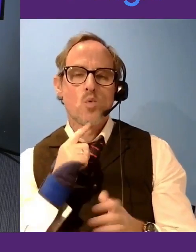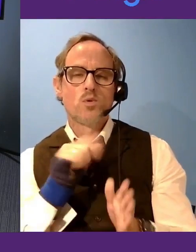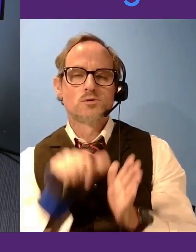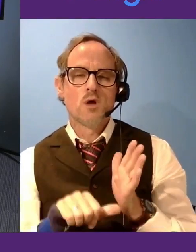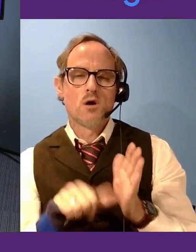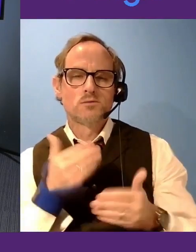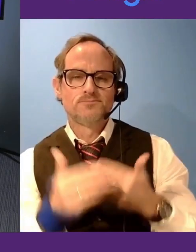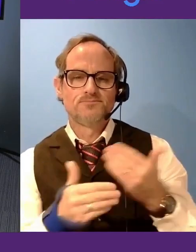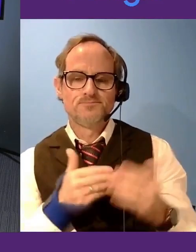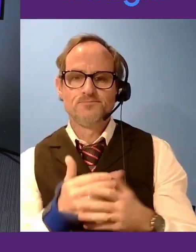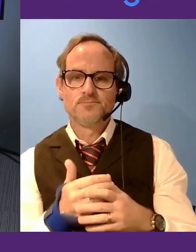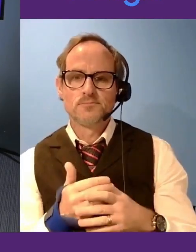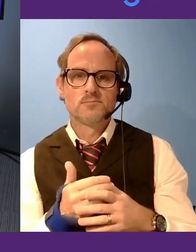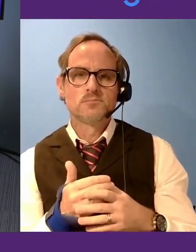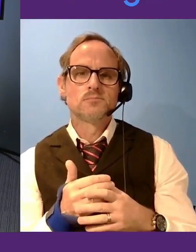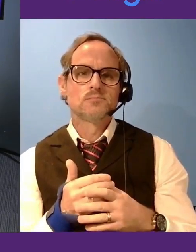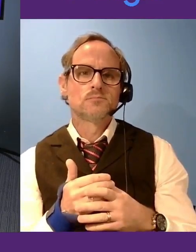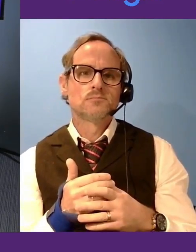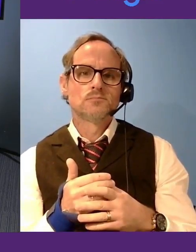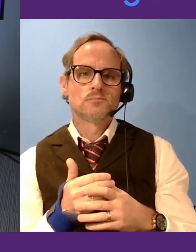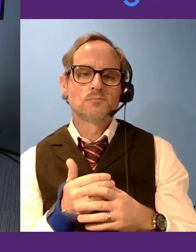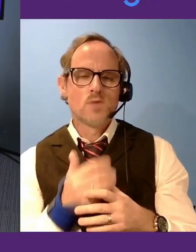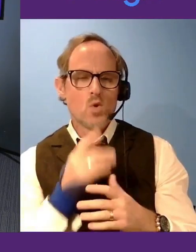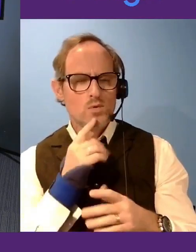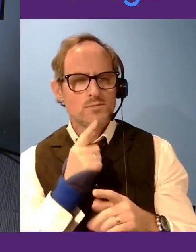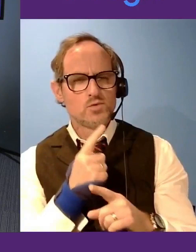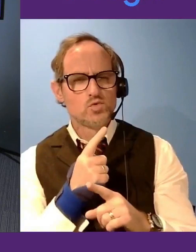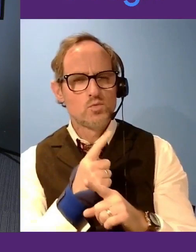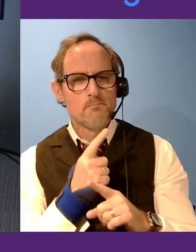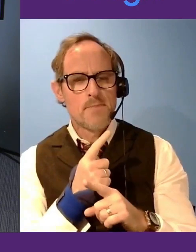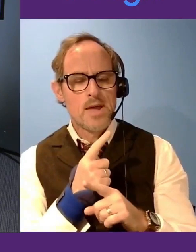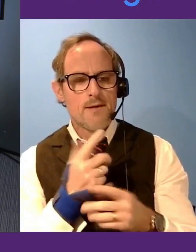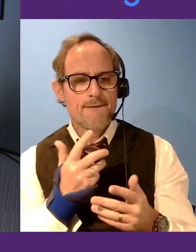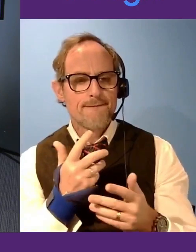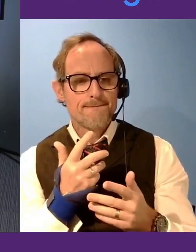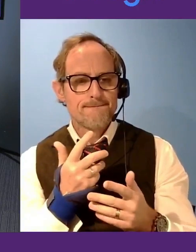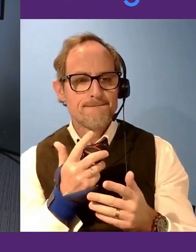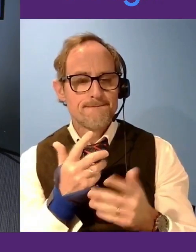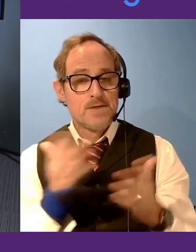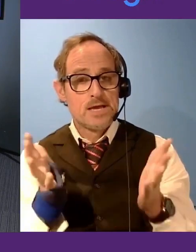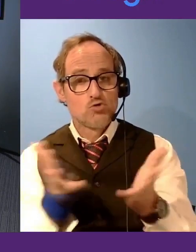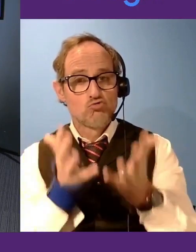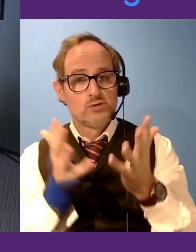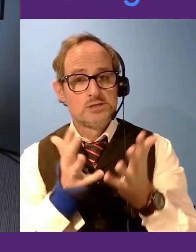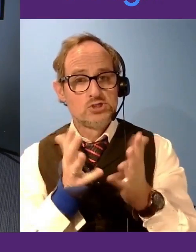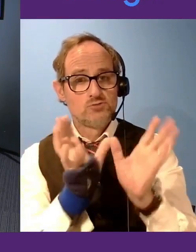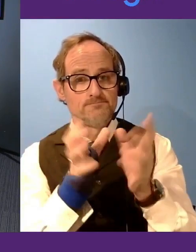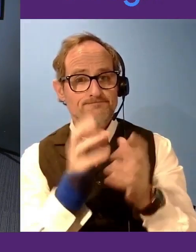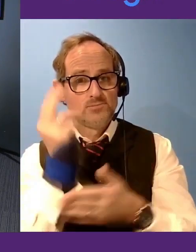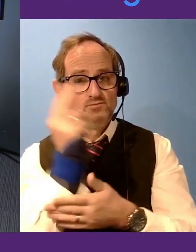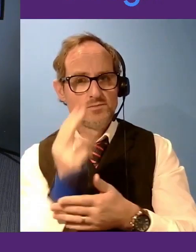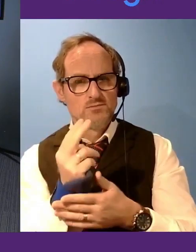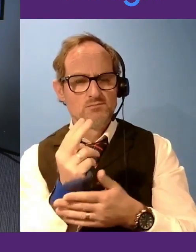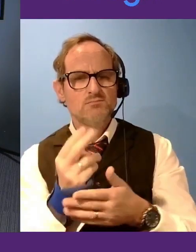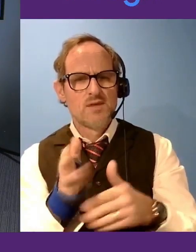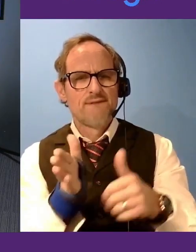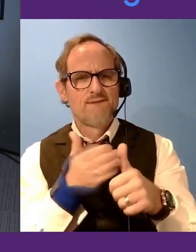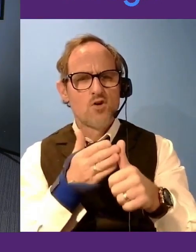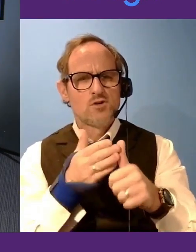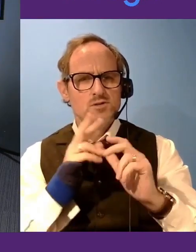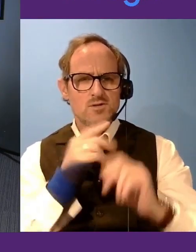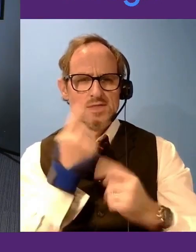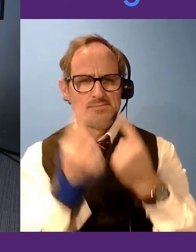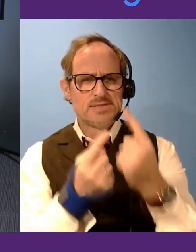With following on from what Beatriz was talking about encouraging designers to run research with people with disabilities, and I